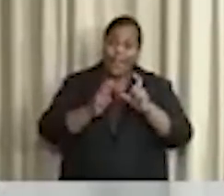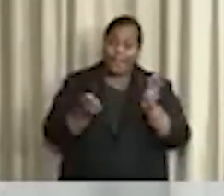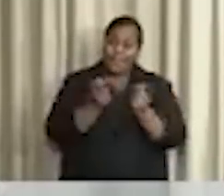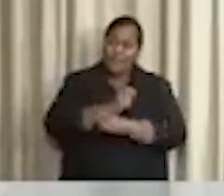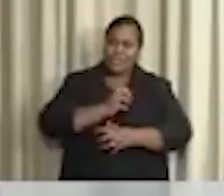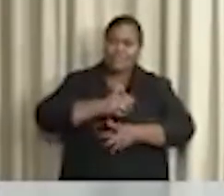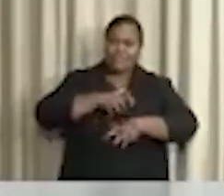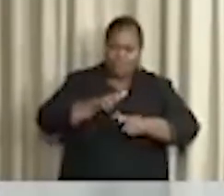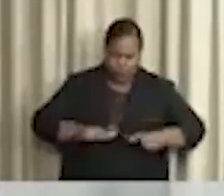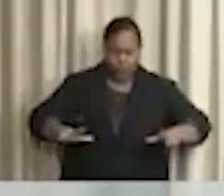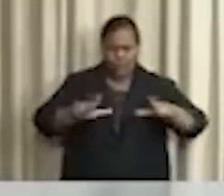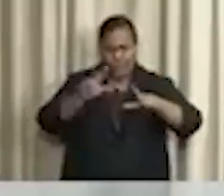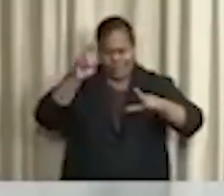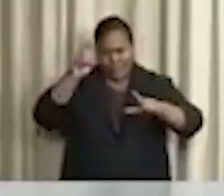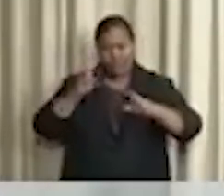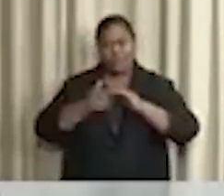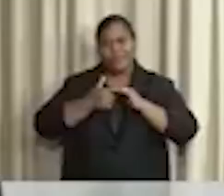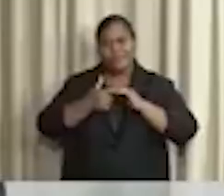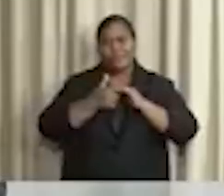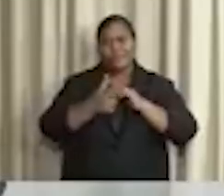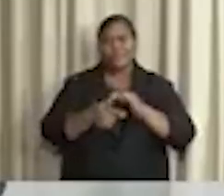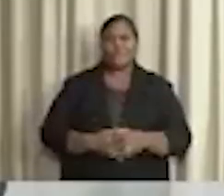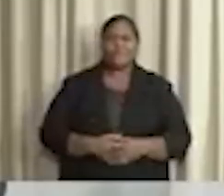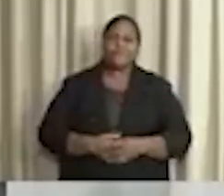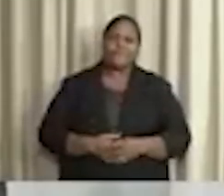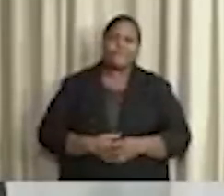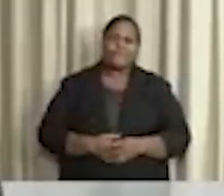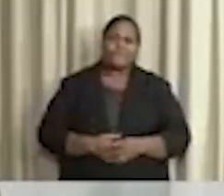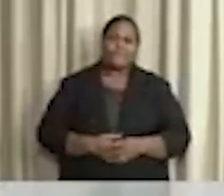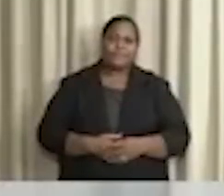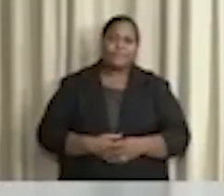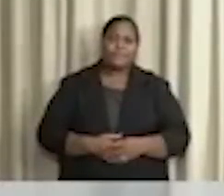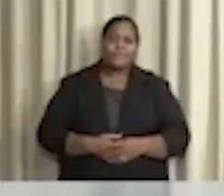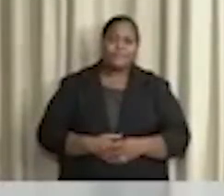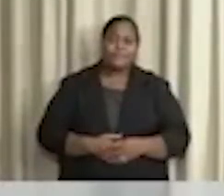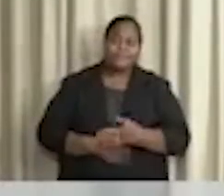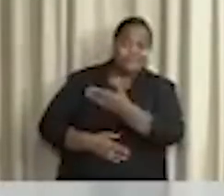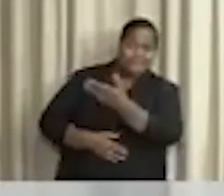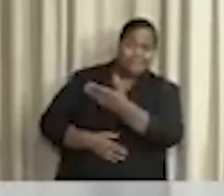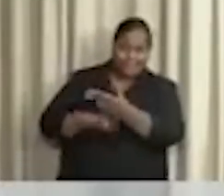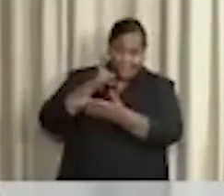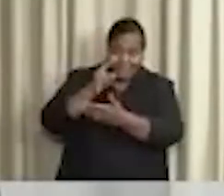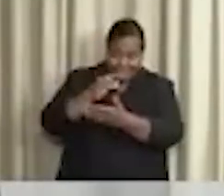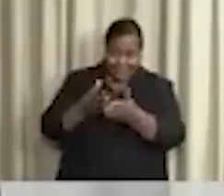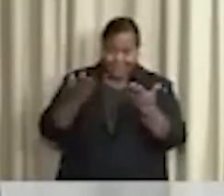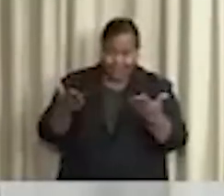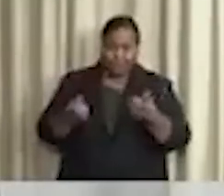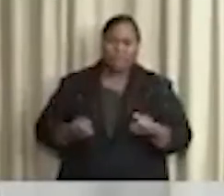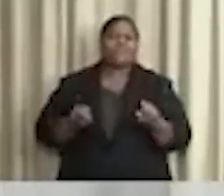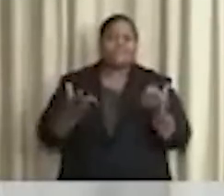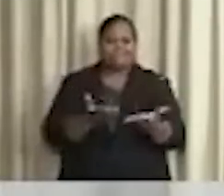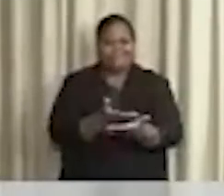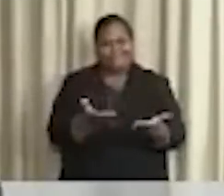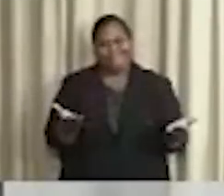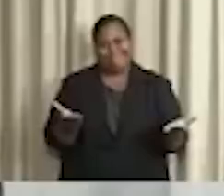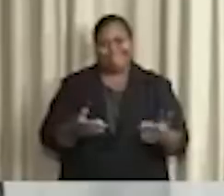local and national level. Copies of what I'm telling you now will be made available to you and